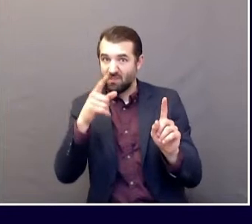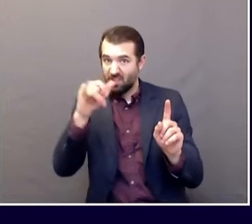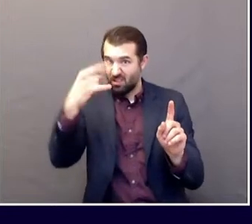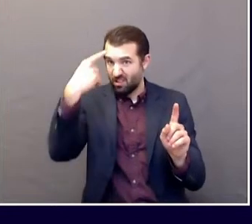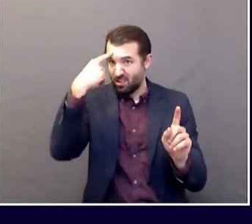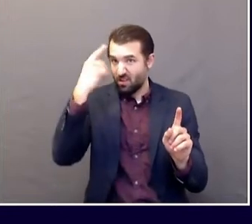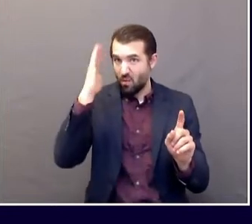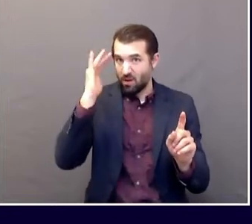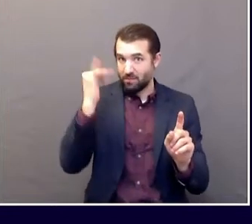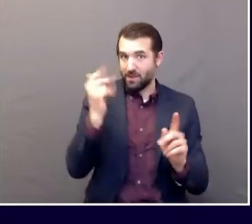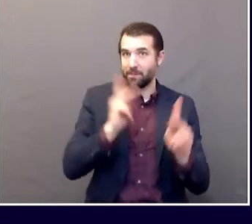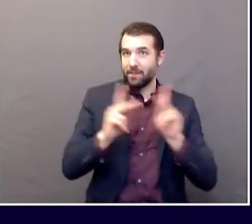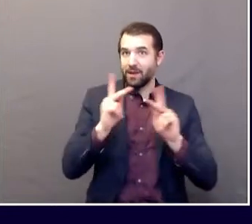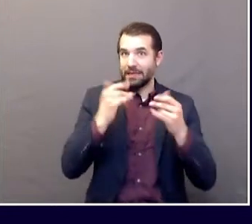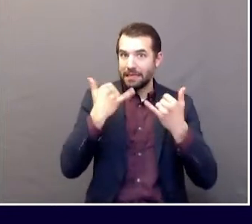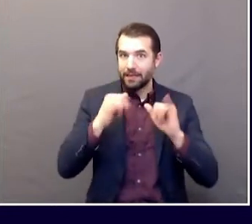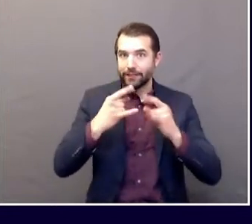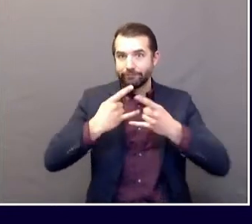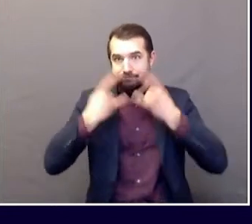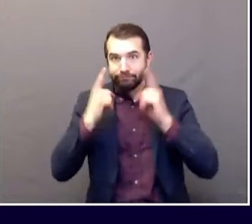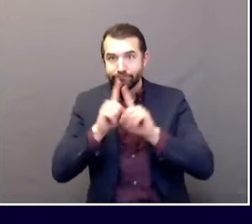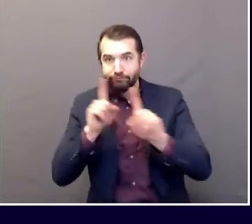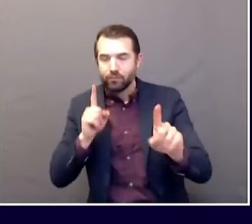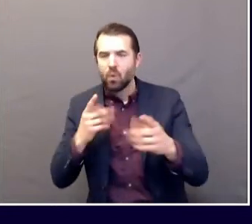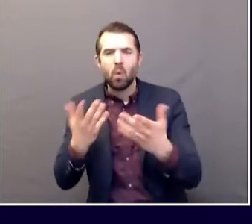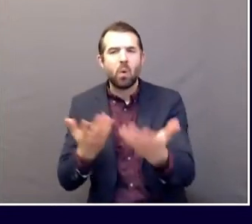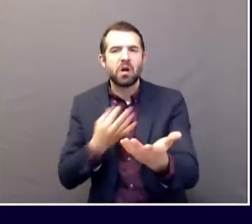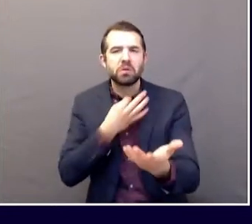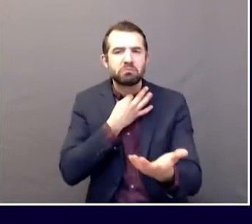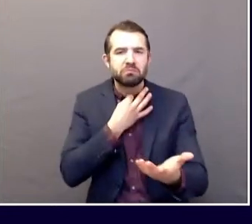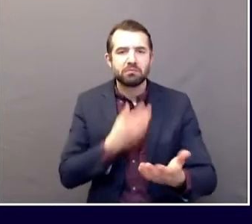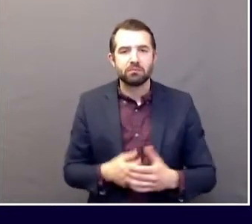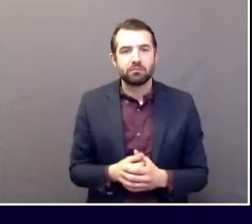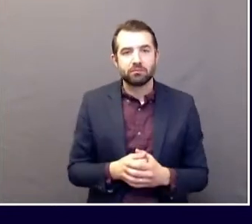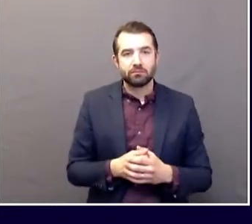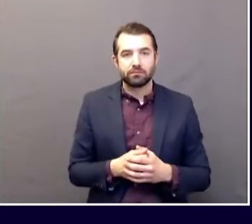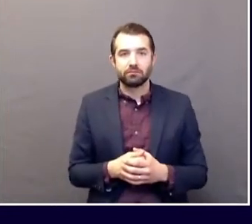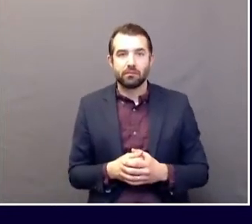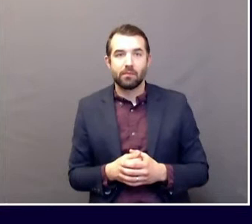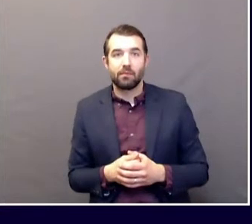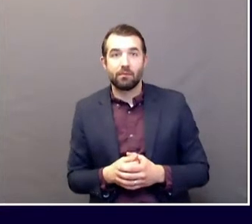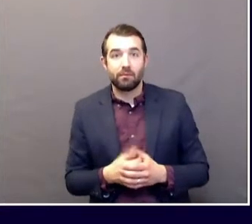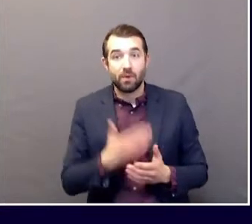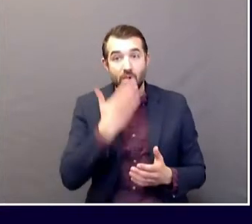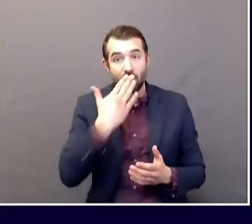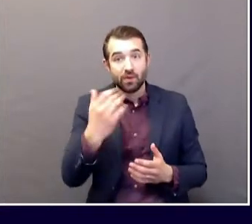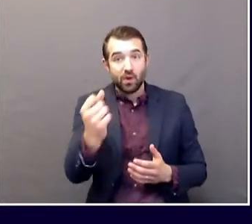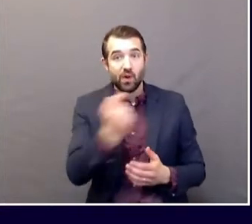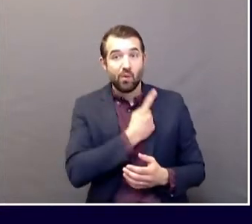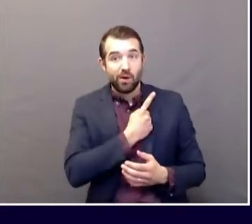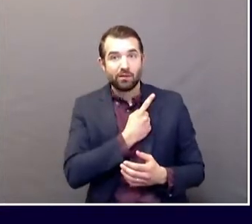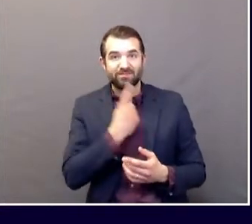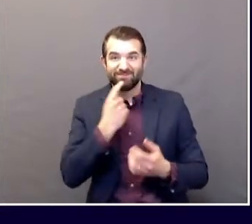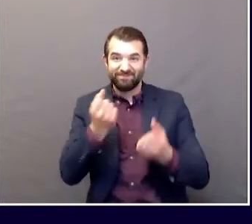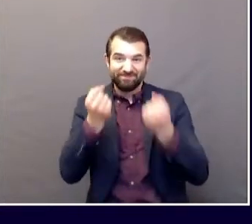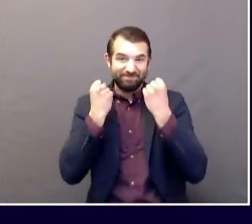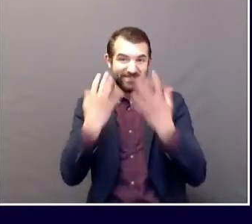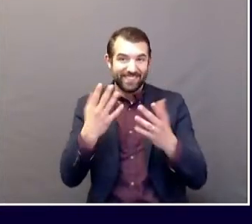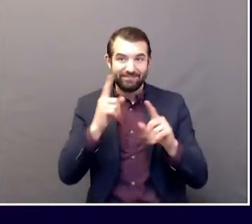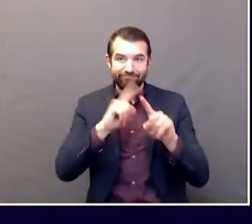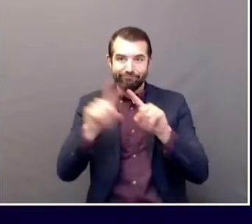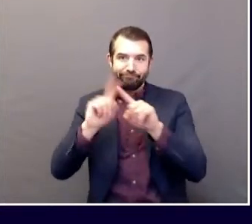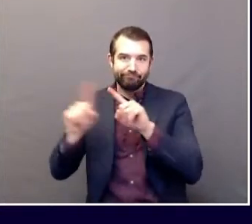And as with any complicated multi-moving piece system, it's probably a number of different things that are happening